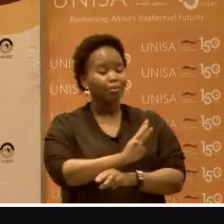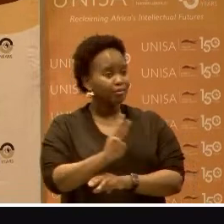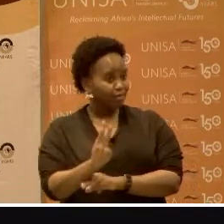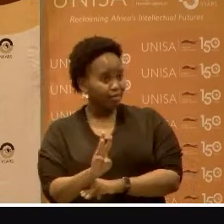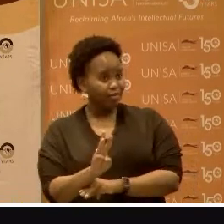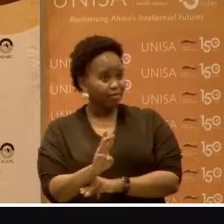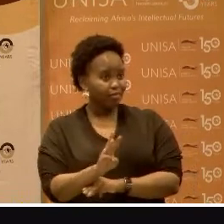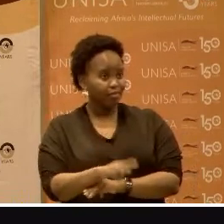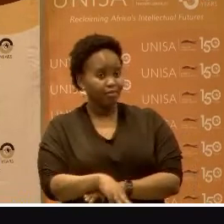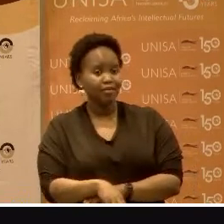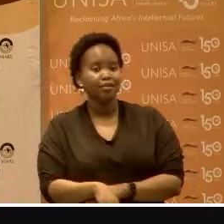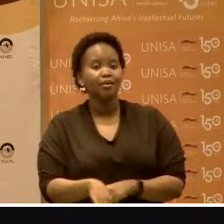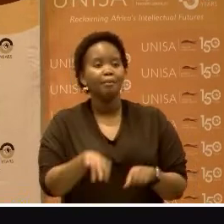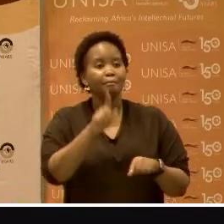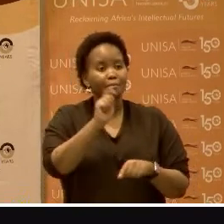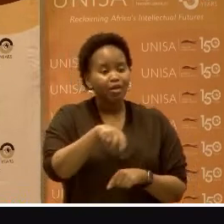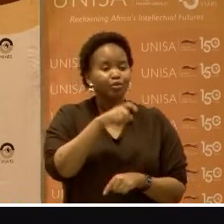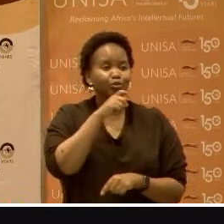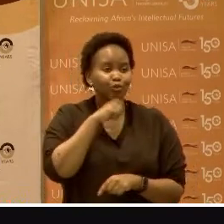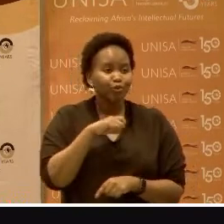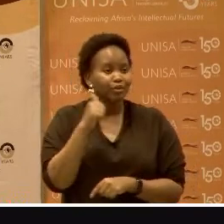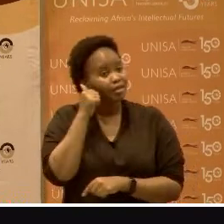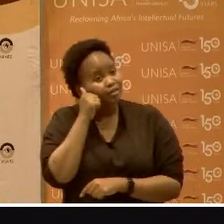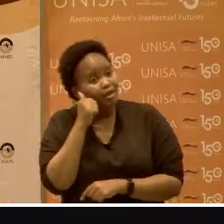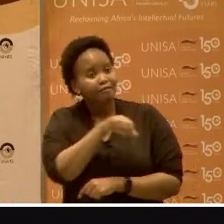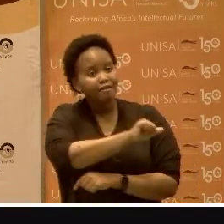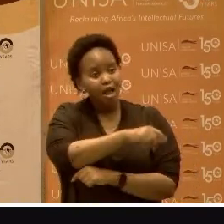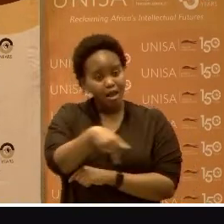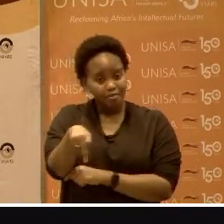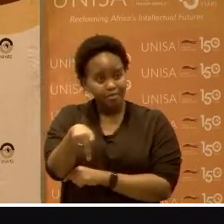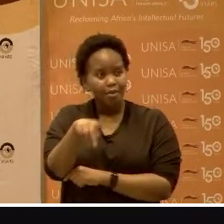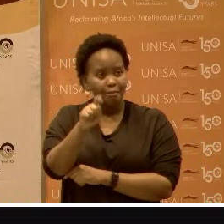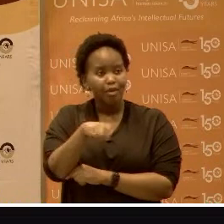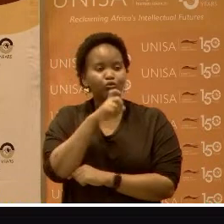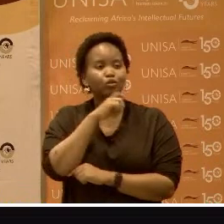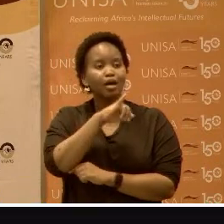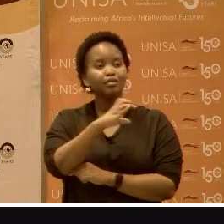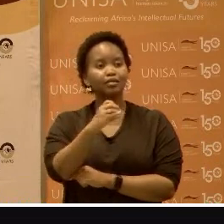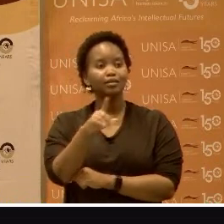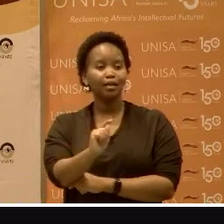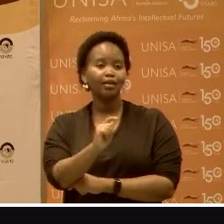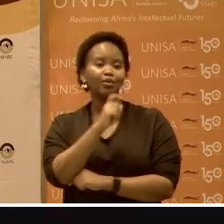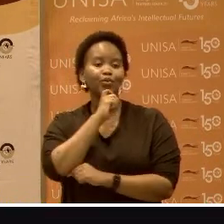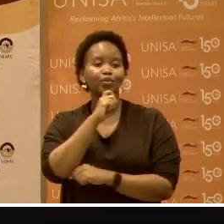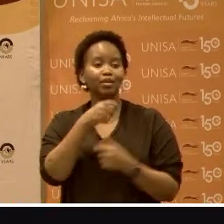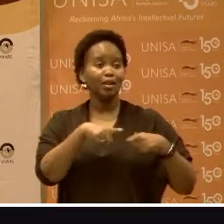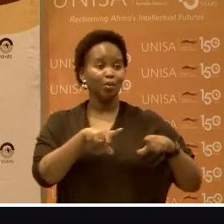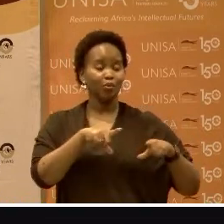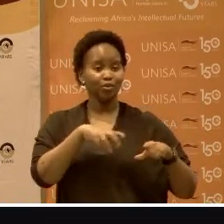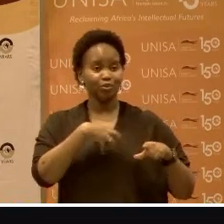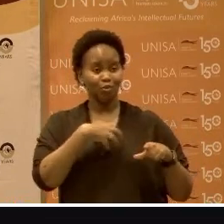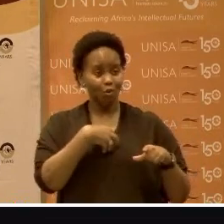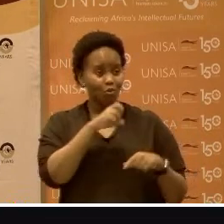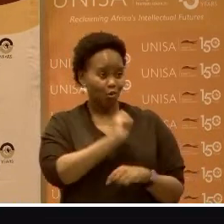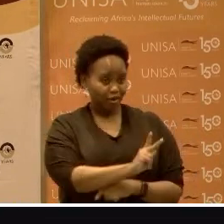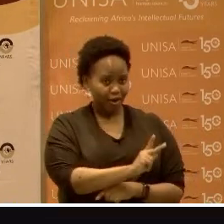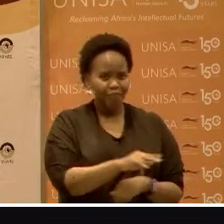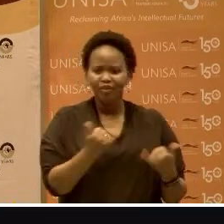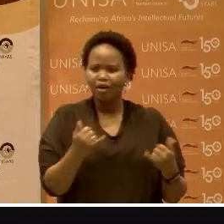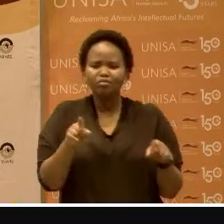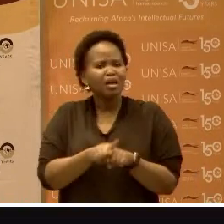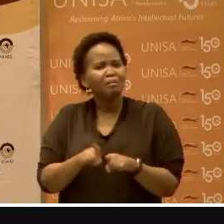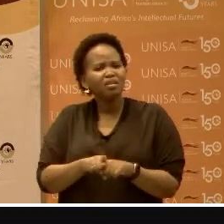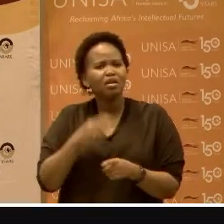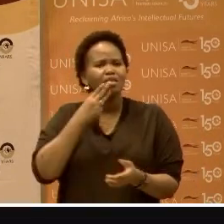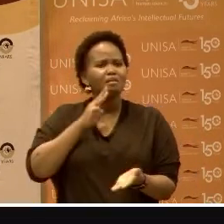You can do that too. Thank God for ICT. We can launch a website, you can create a website, okay? Like they did in Mexico,